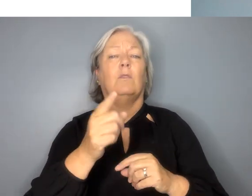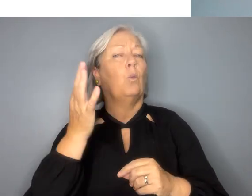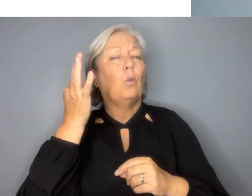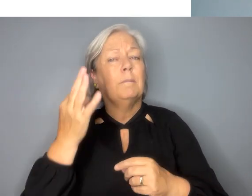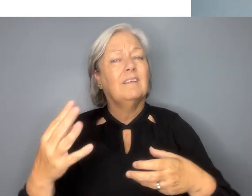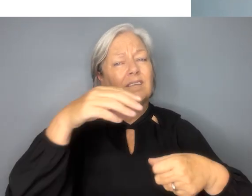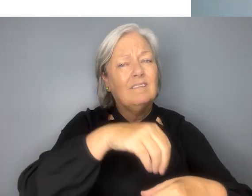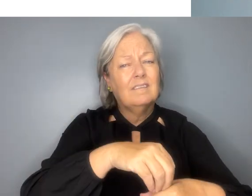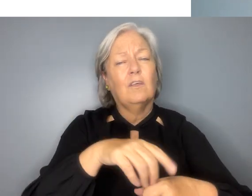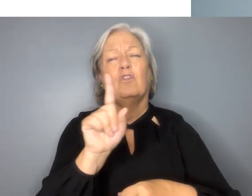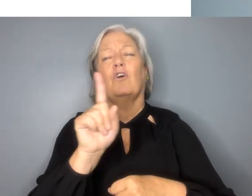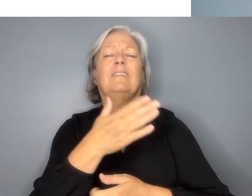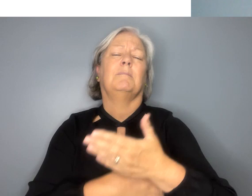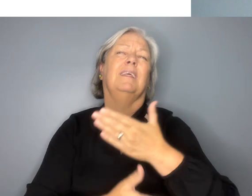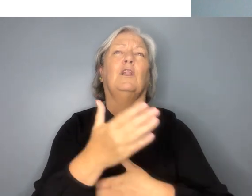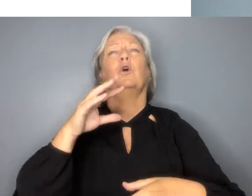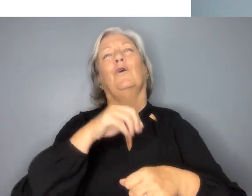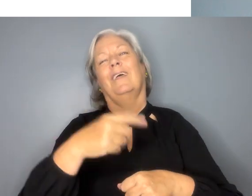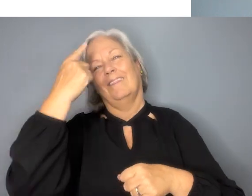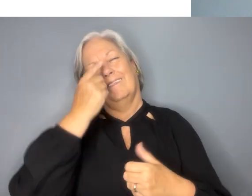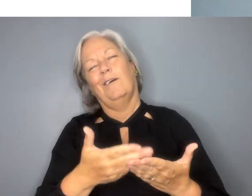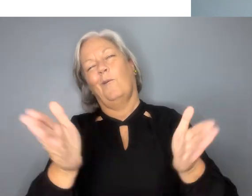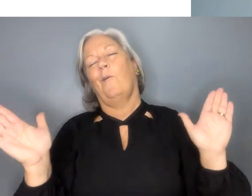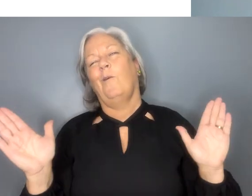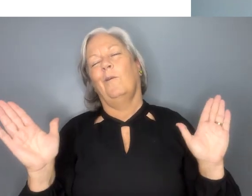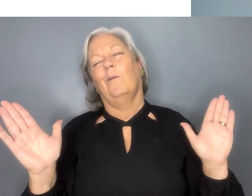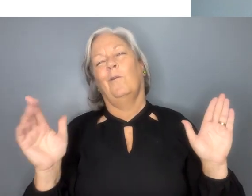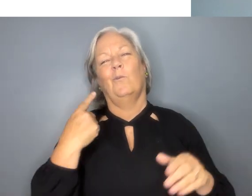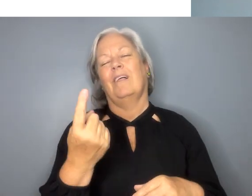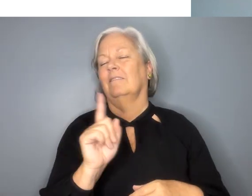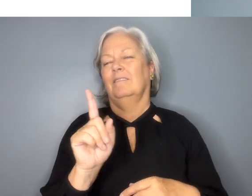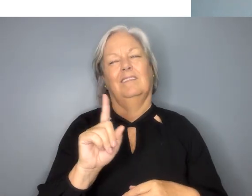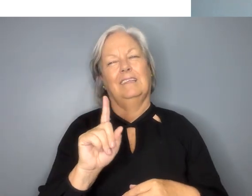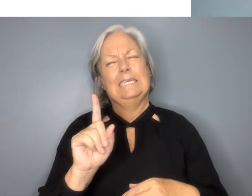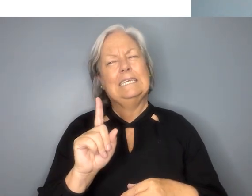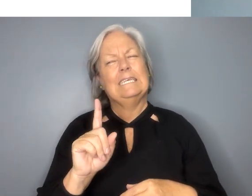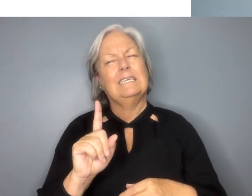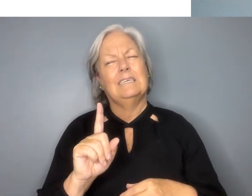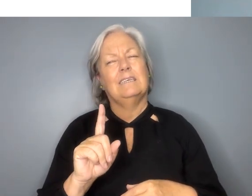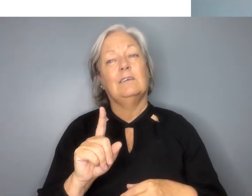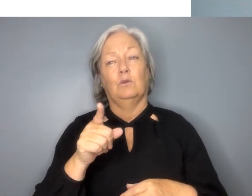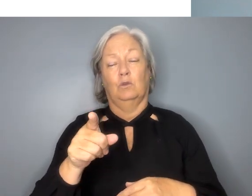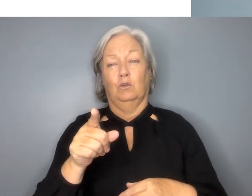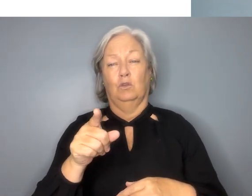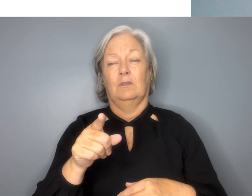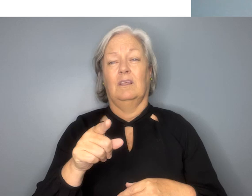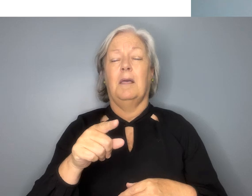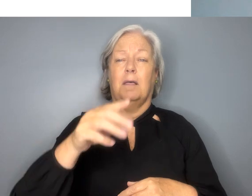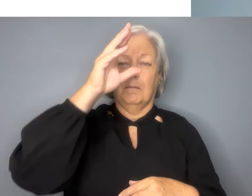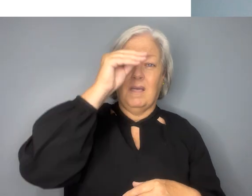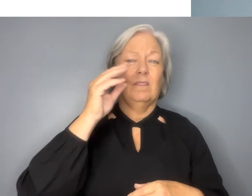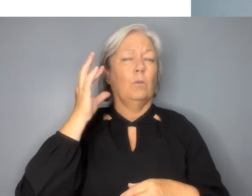focus on that and to not just treat disability inclusion as a blanket thing that will automatically include all. So I think that within that, looking at